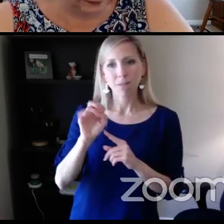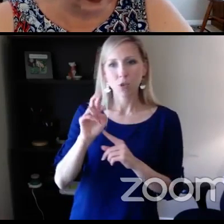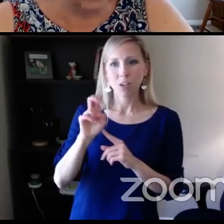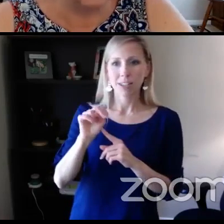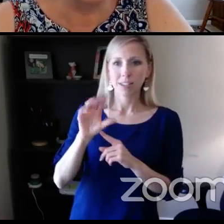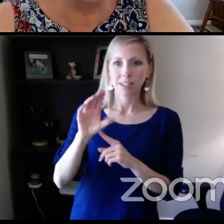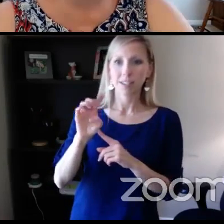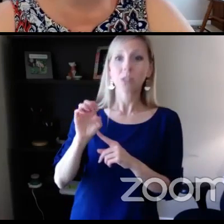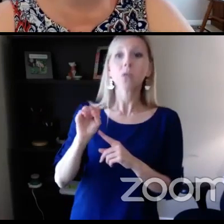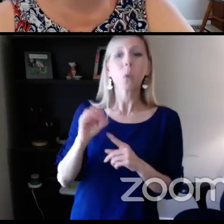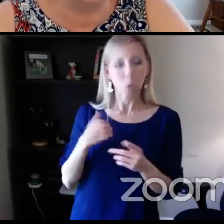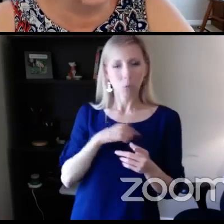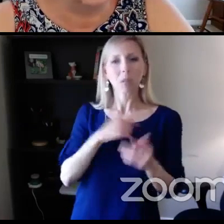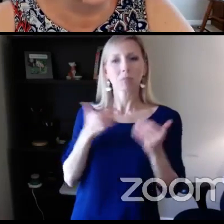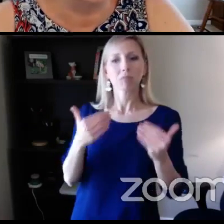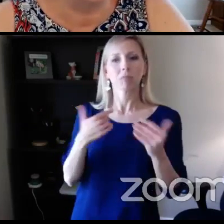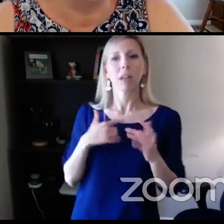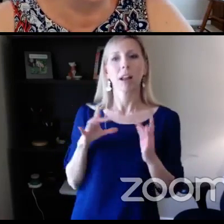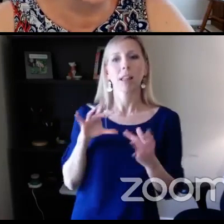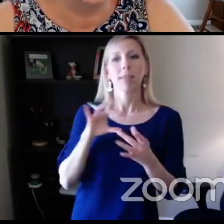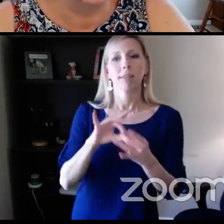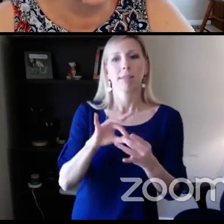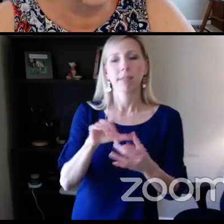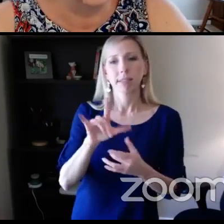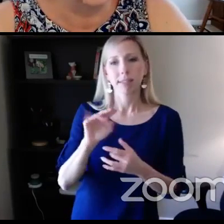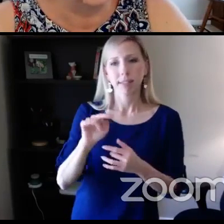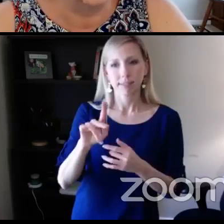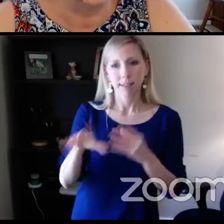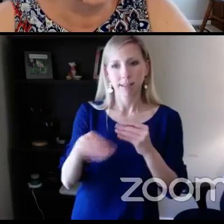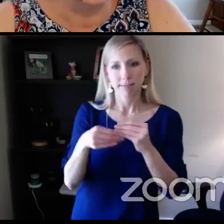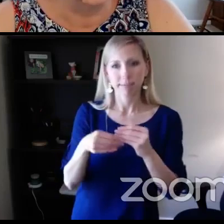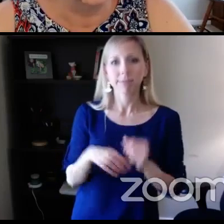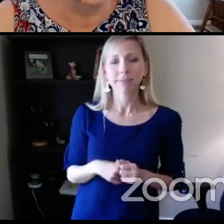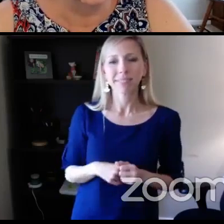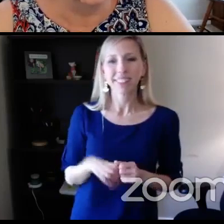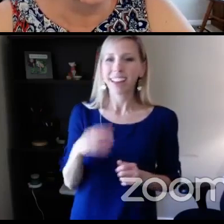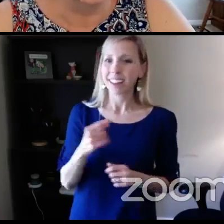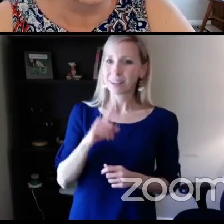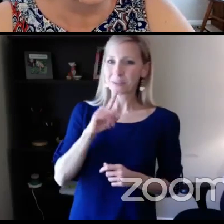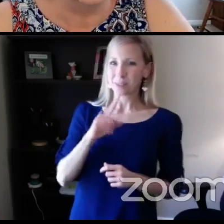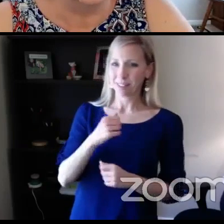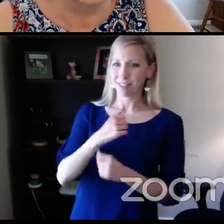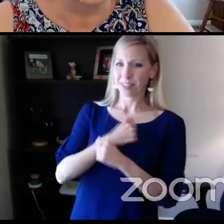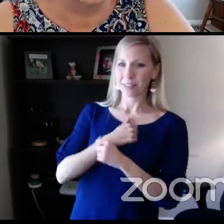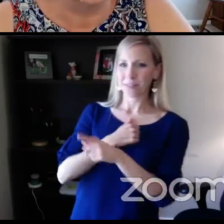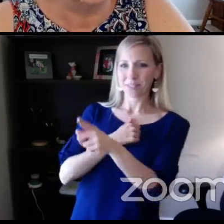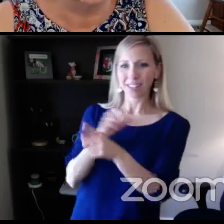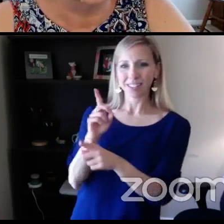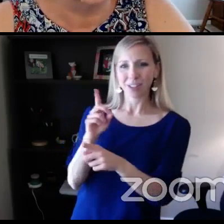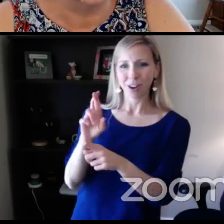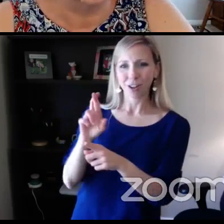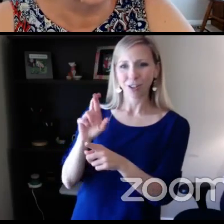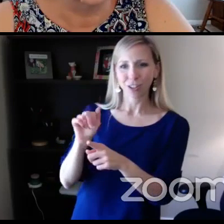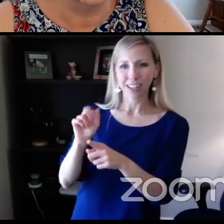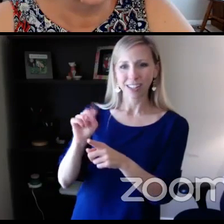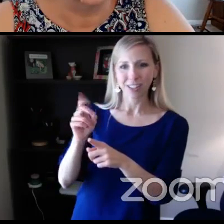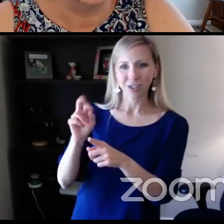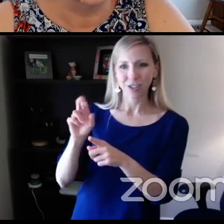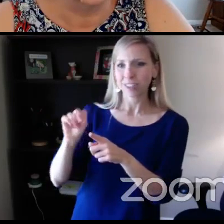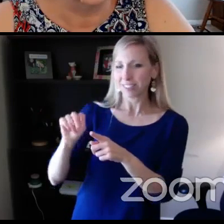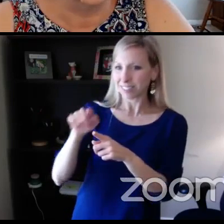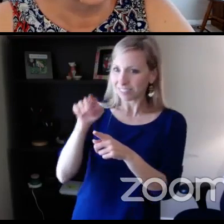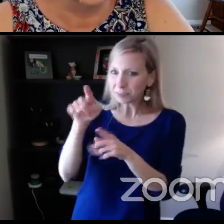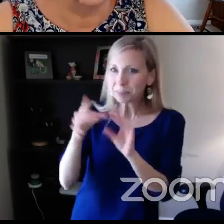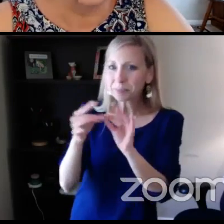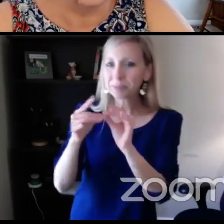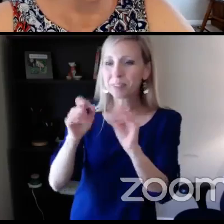been linked there as well. And I particularly love that, Dr. Anderson, you pointed out that conference can be also accessed